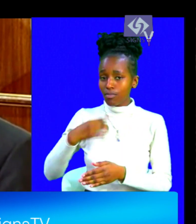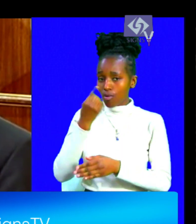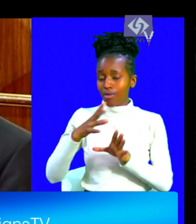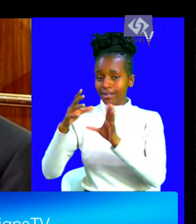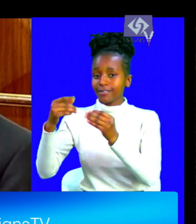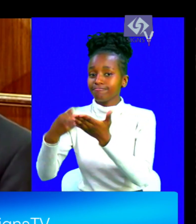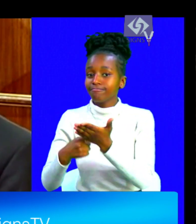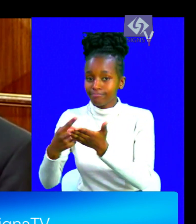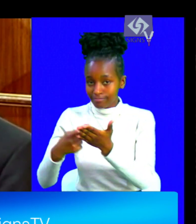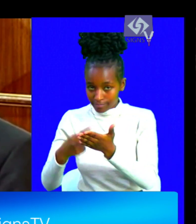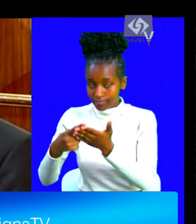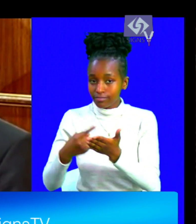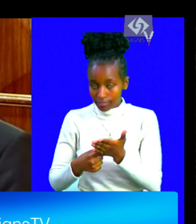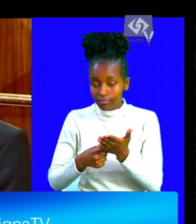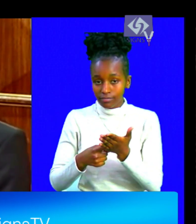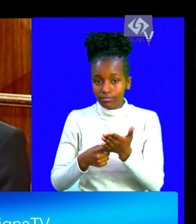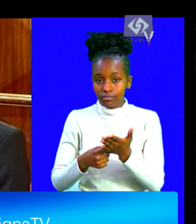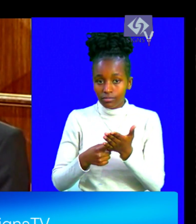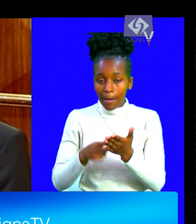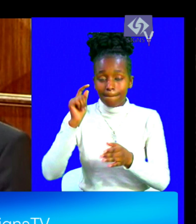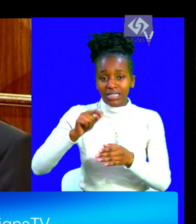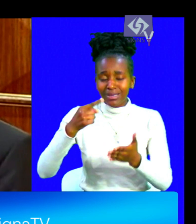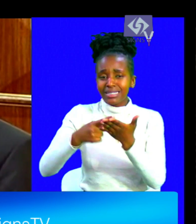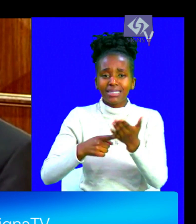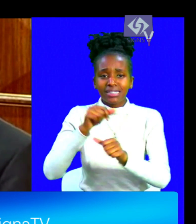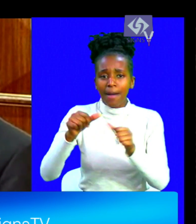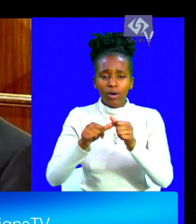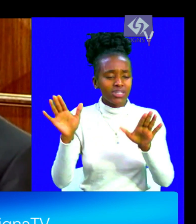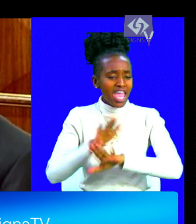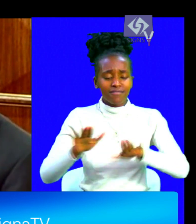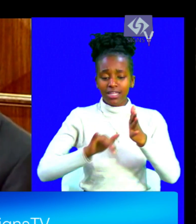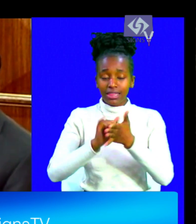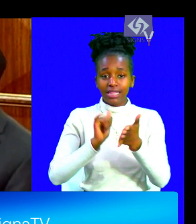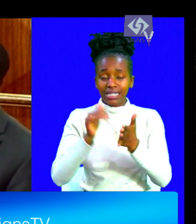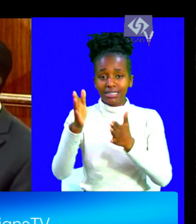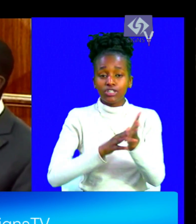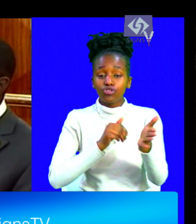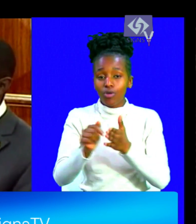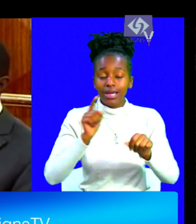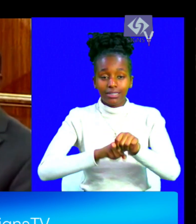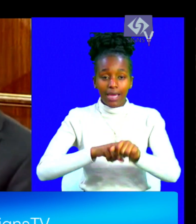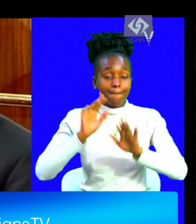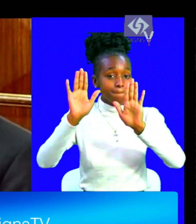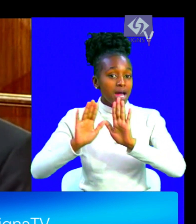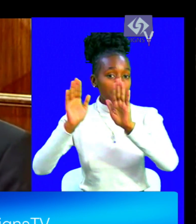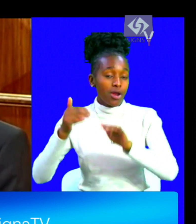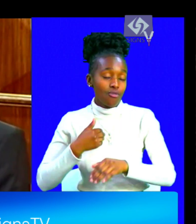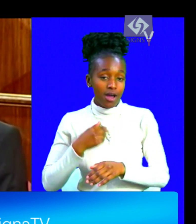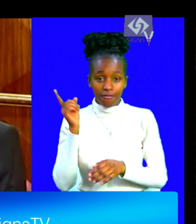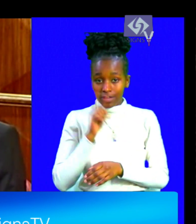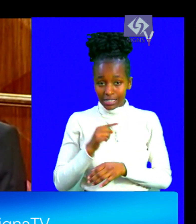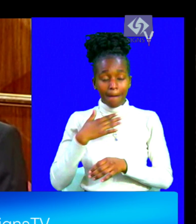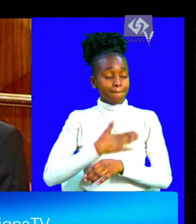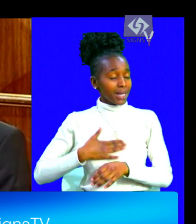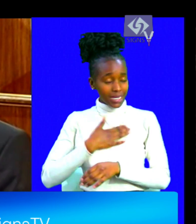compensation of property destroyed must also be discussed. And I propose, Mr. Speaker, to those who are going to sit there, that